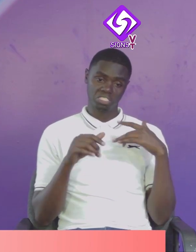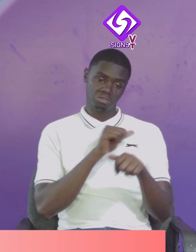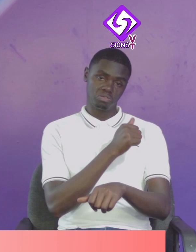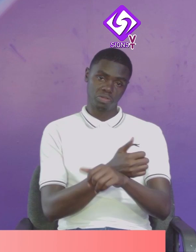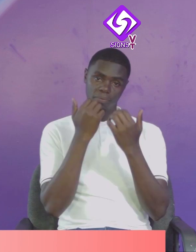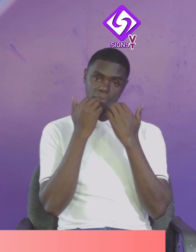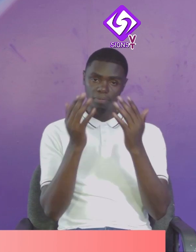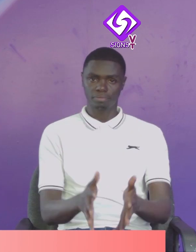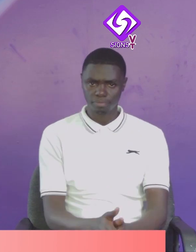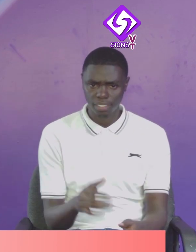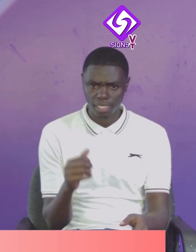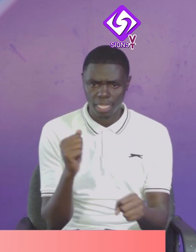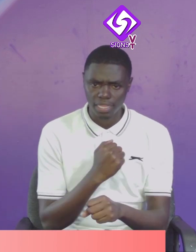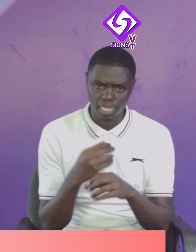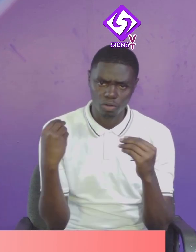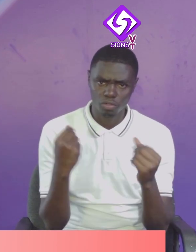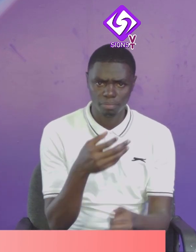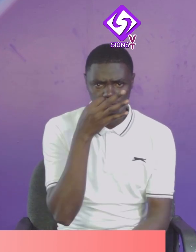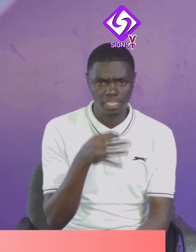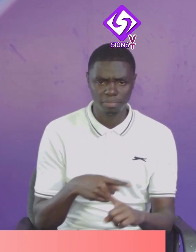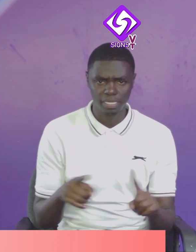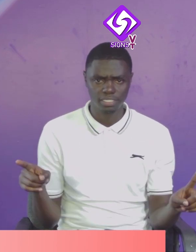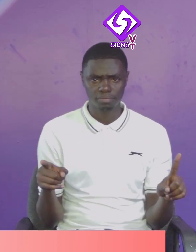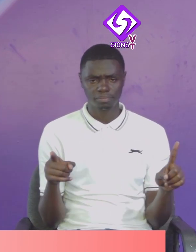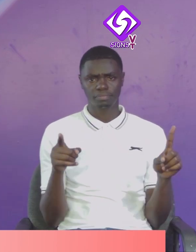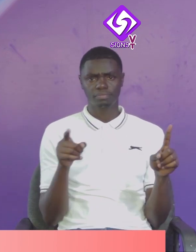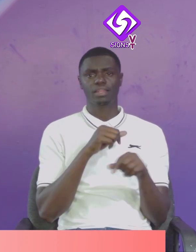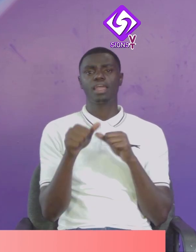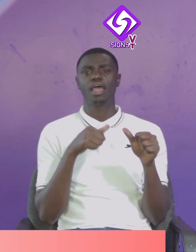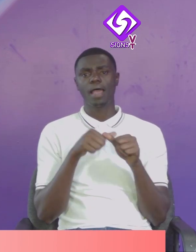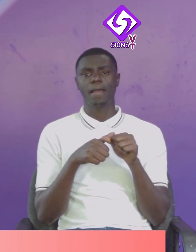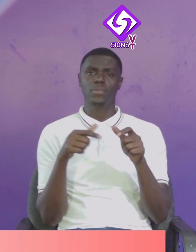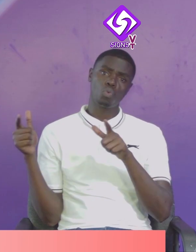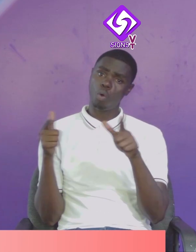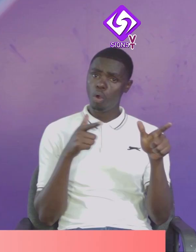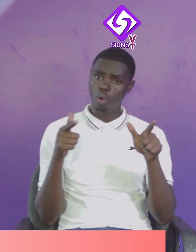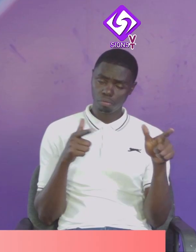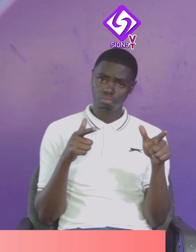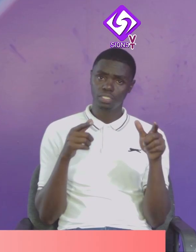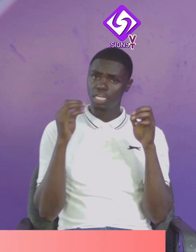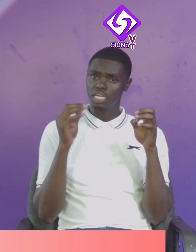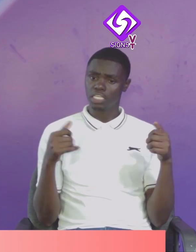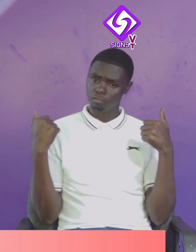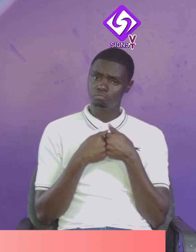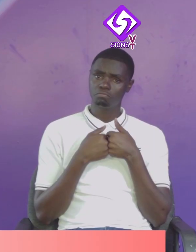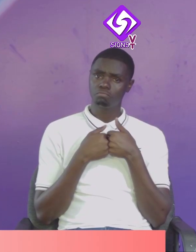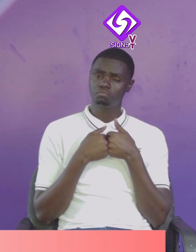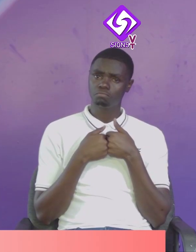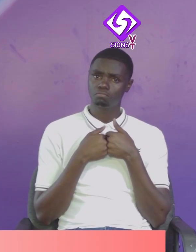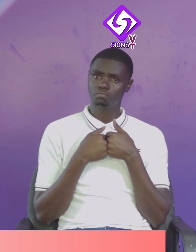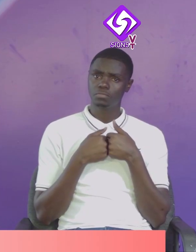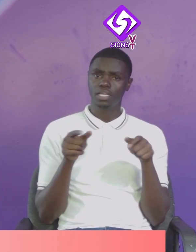is concerned, they cannot beat France. But when it comes to war, right. if they were put in the same group